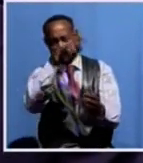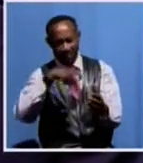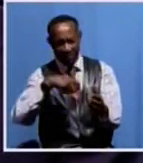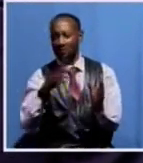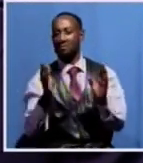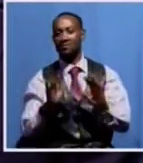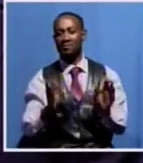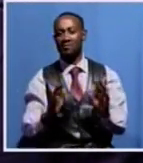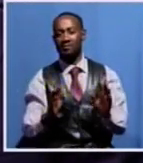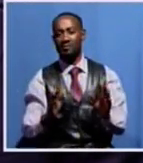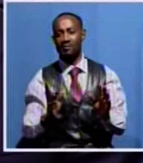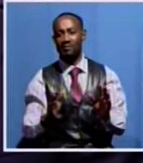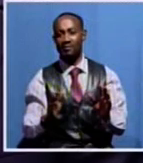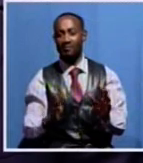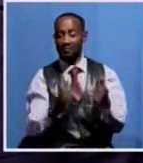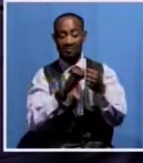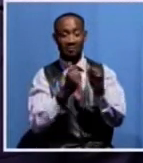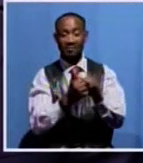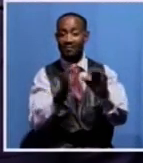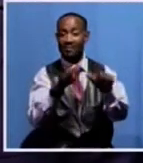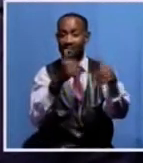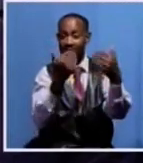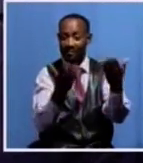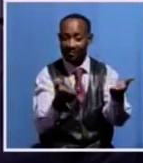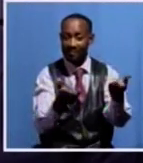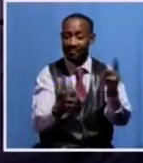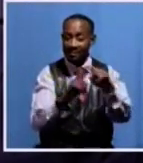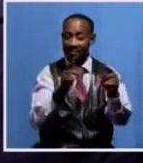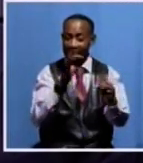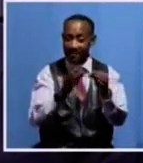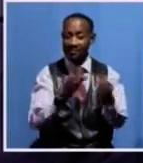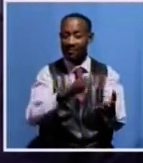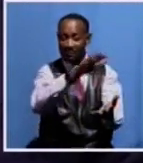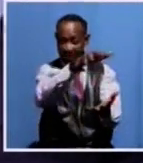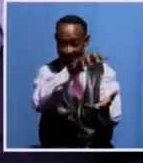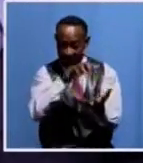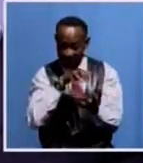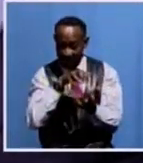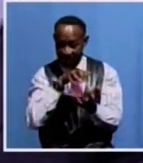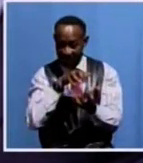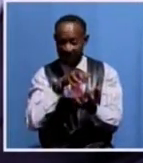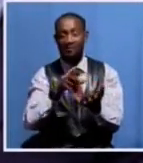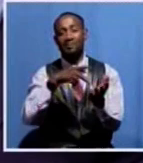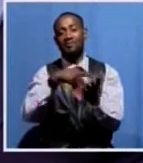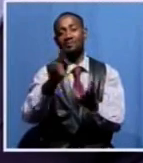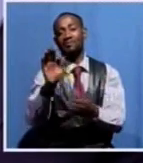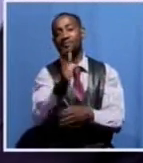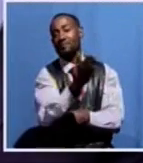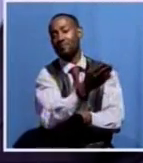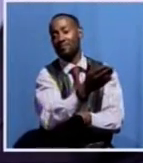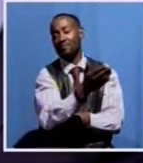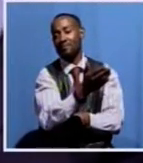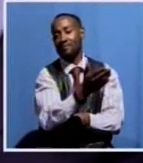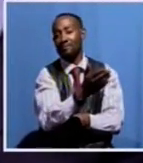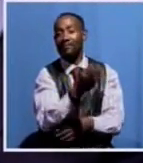VAT. So the problem is not there. Whereas if I collect, I have to give it back. And if